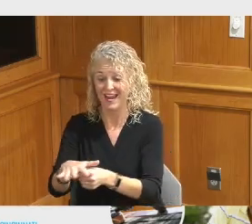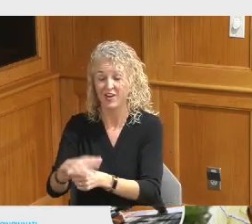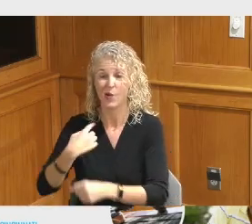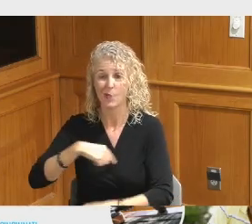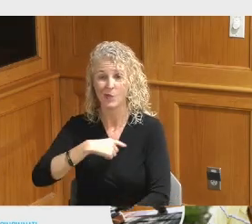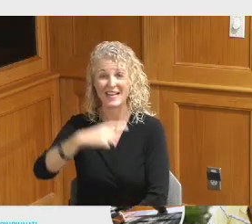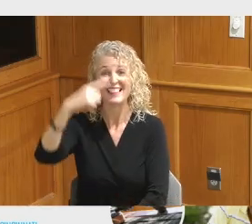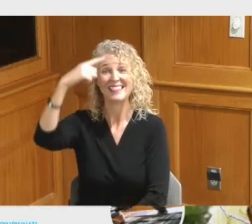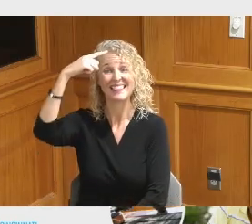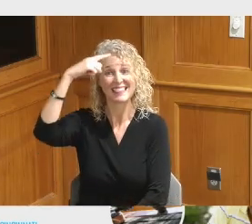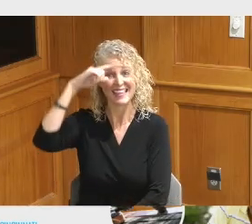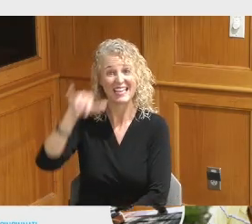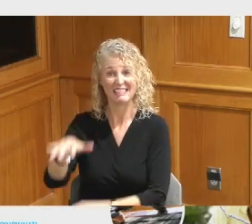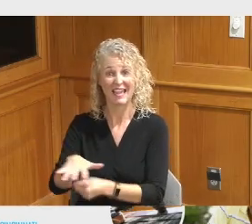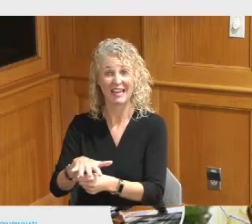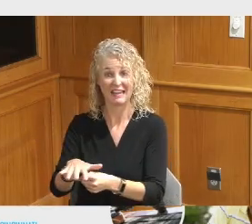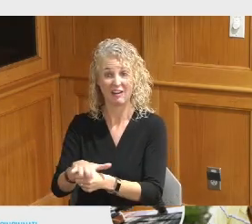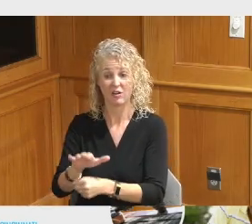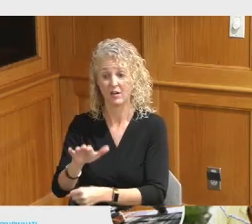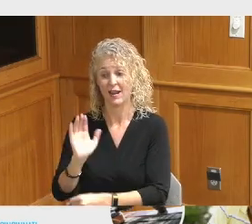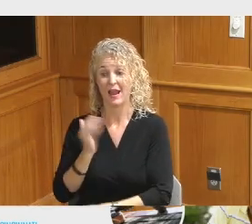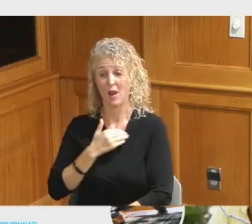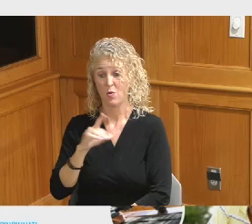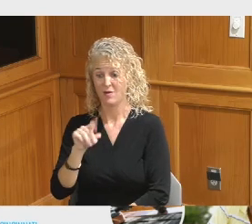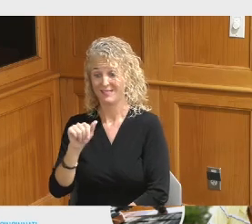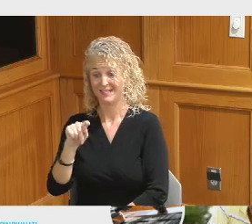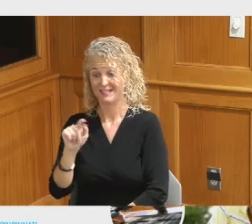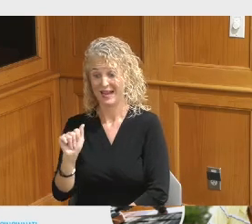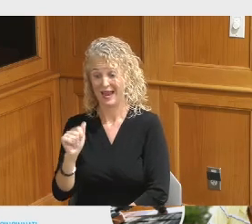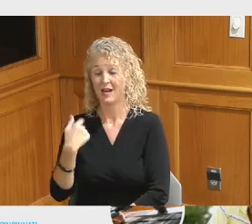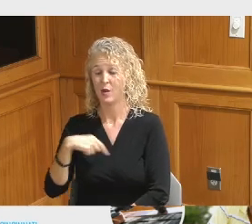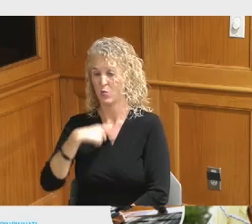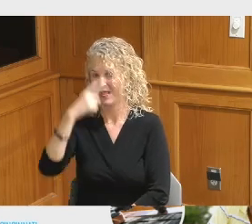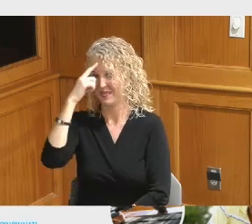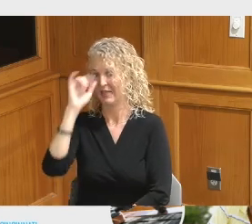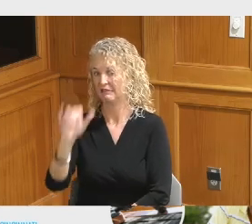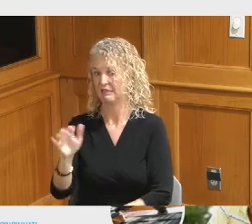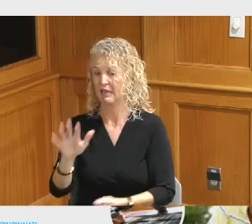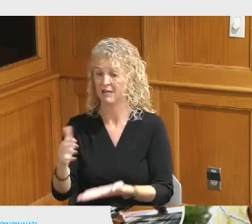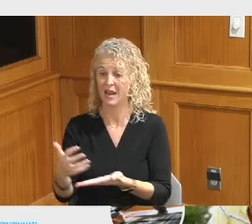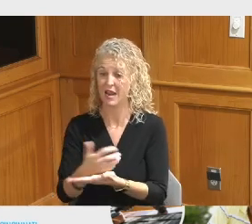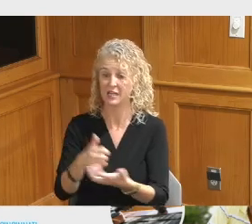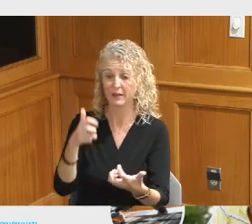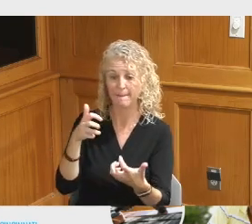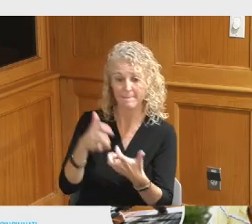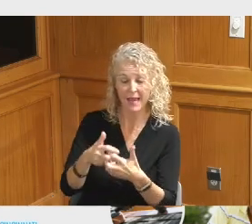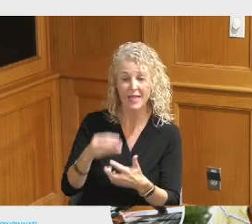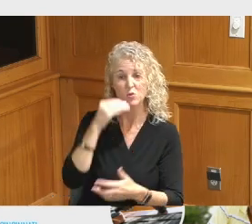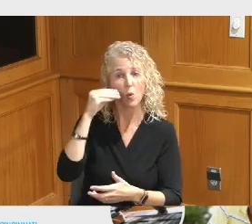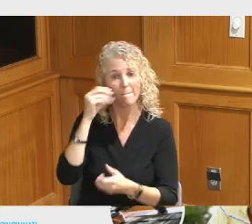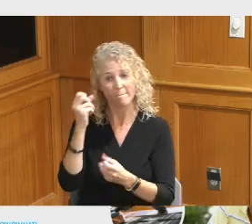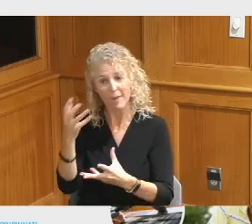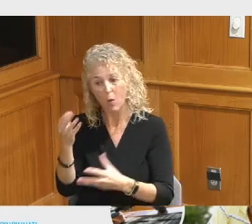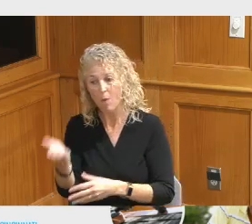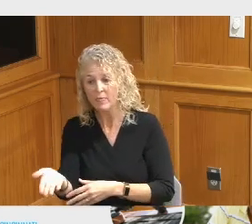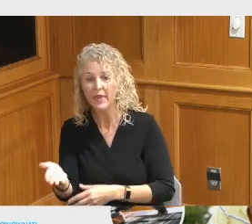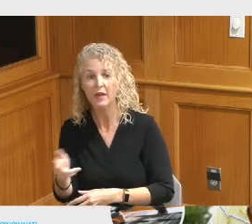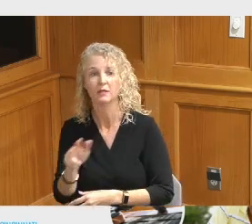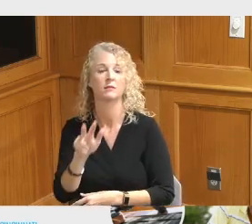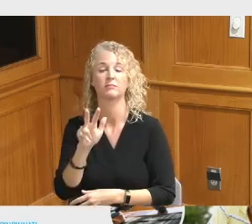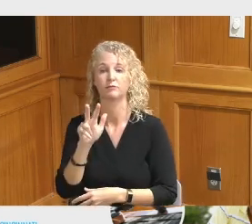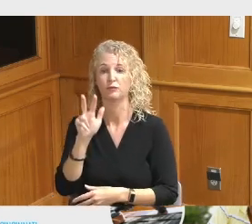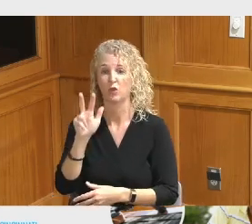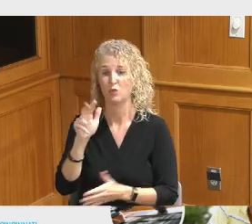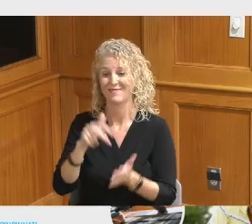that's based on our data, we know there's homeowners there, and we also know that income aligns with eligibility, which is why we're targeting. So